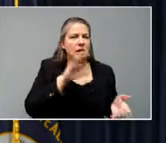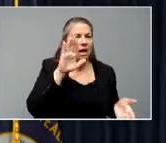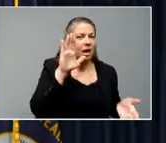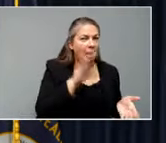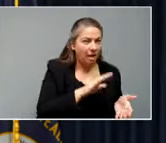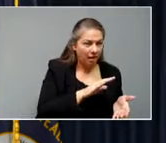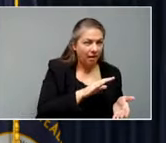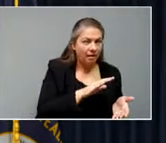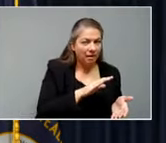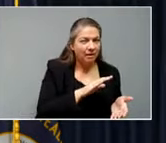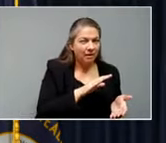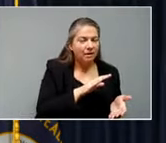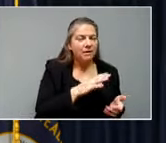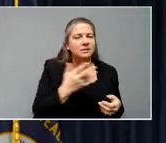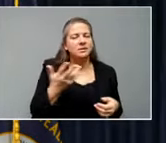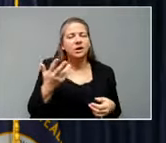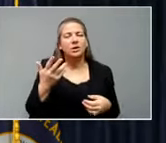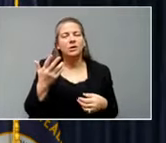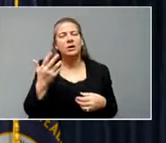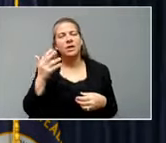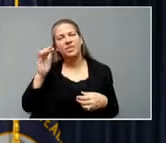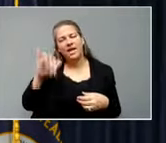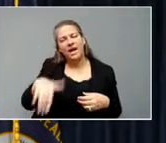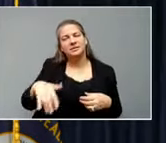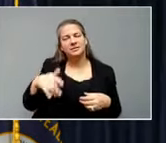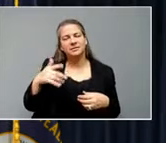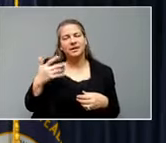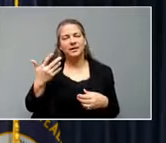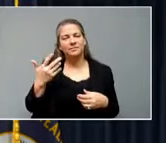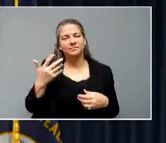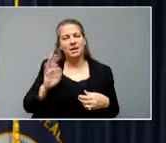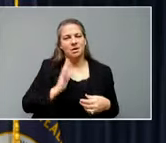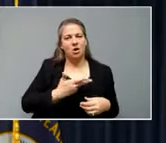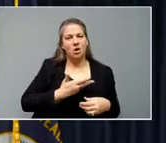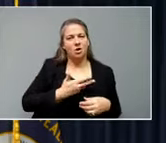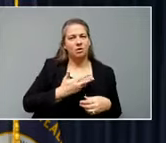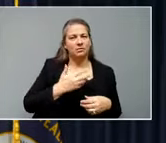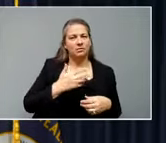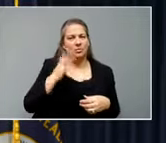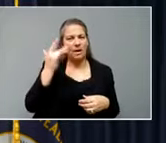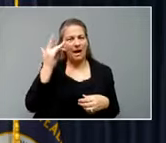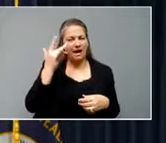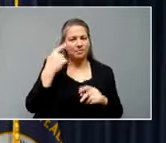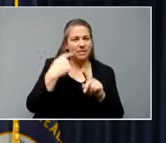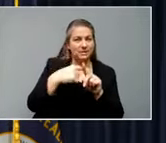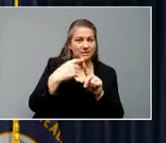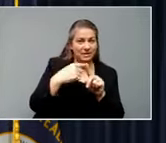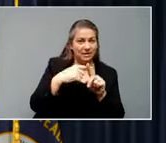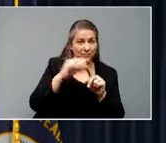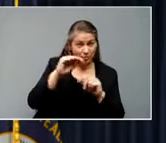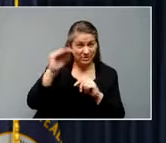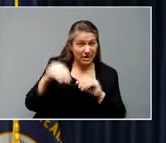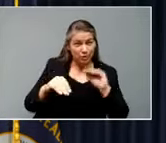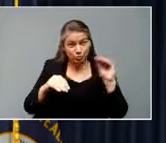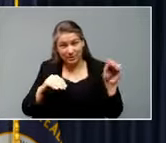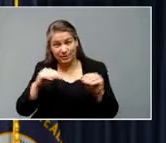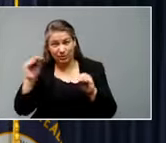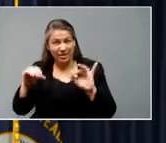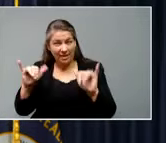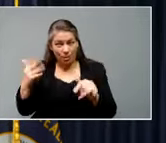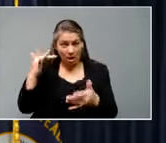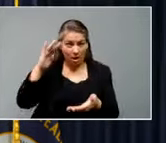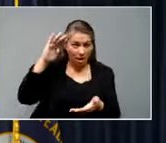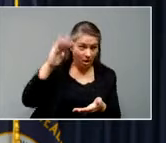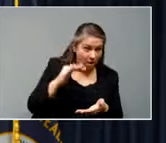positivity rate and be able to talk about maybe some different indicators now that we're seeing